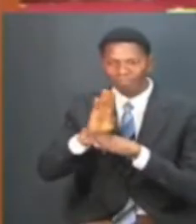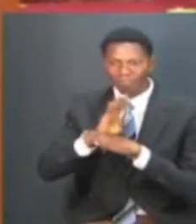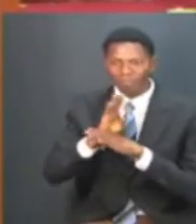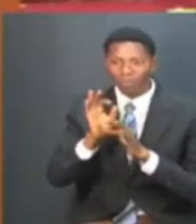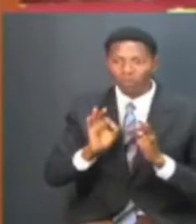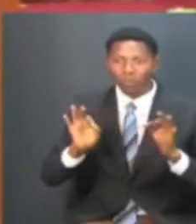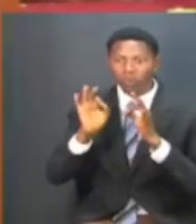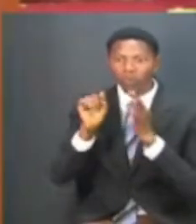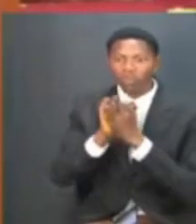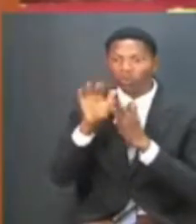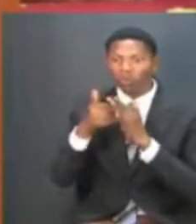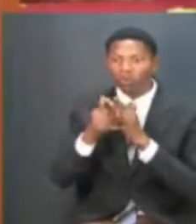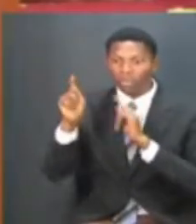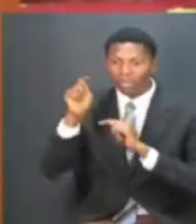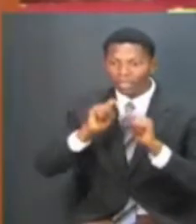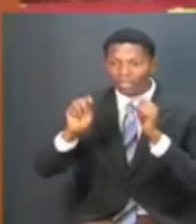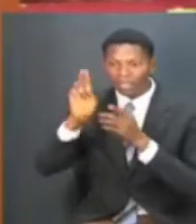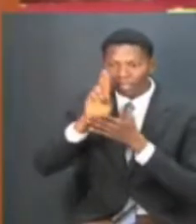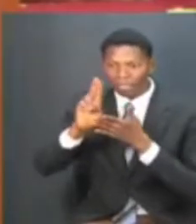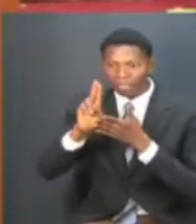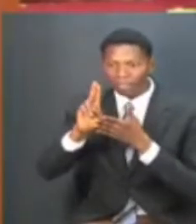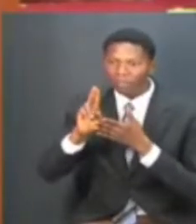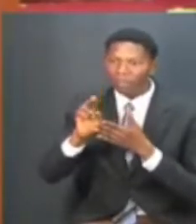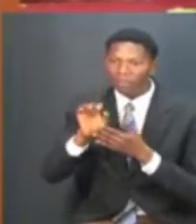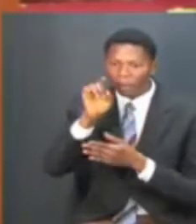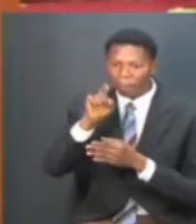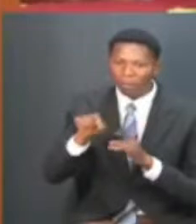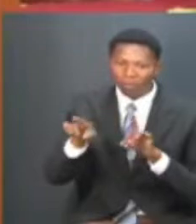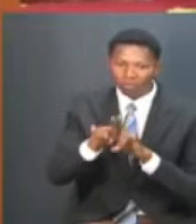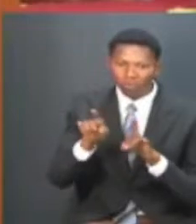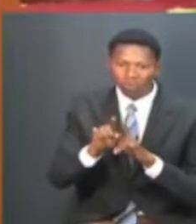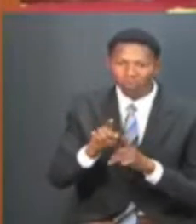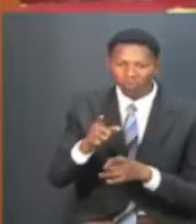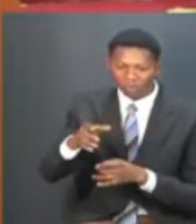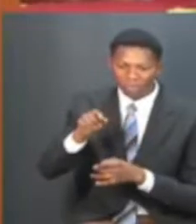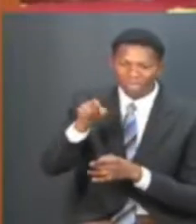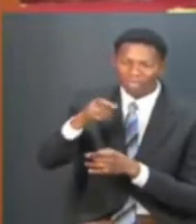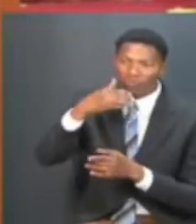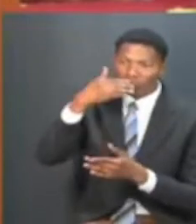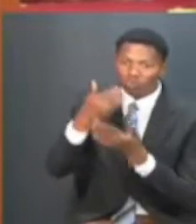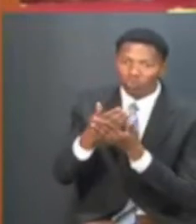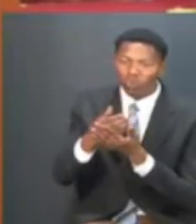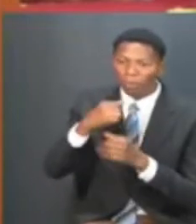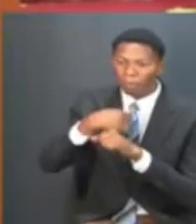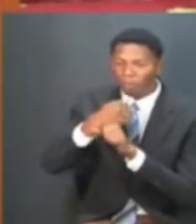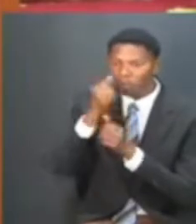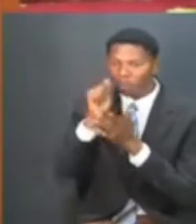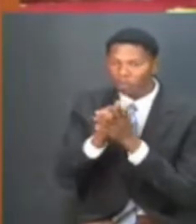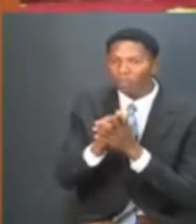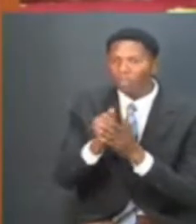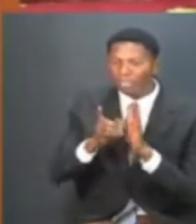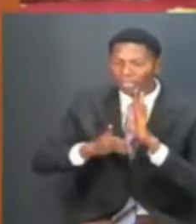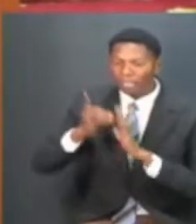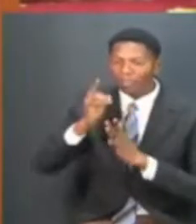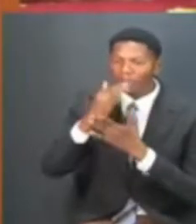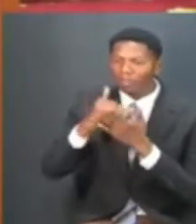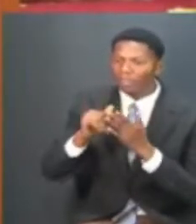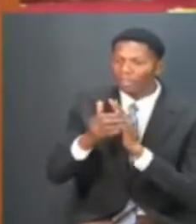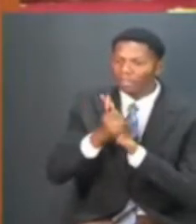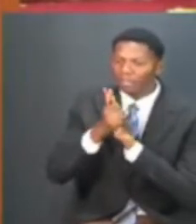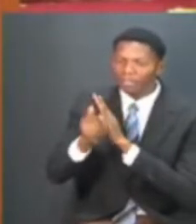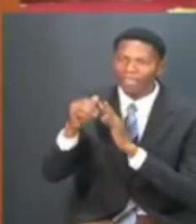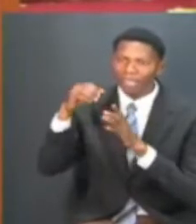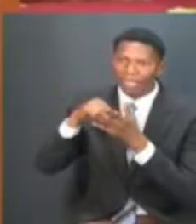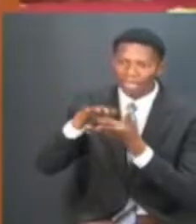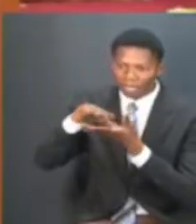technical institutes also take advantage of this and make sure that they develop skills in Ghanaian learners